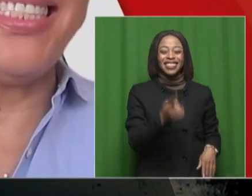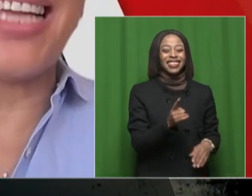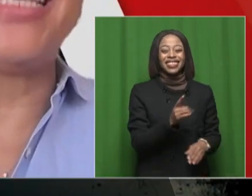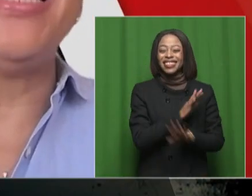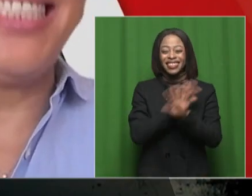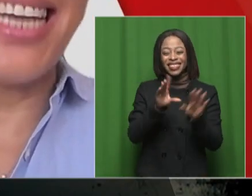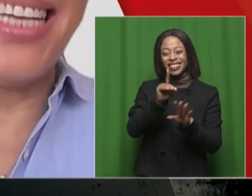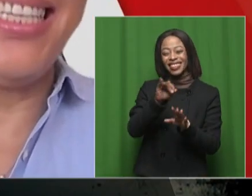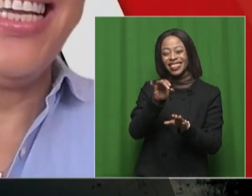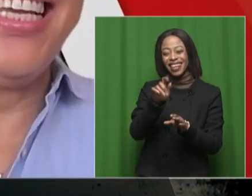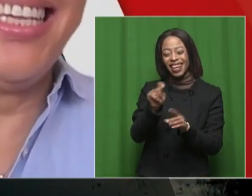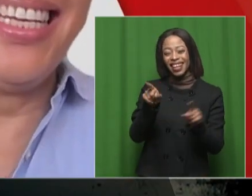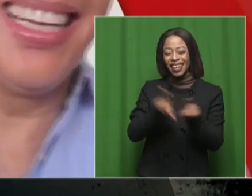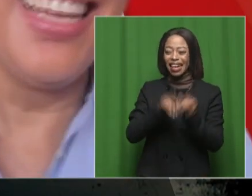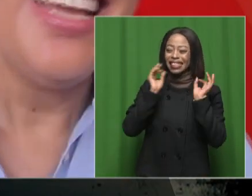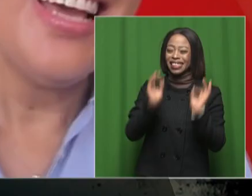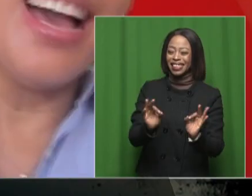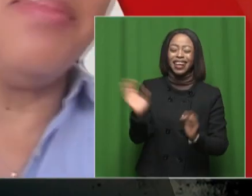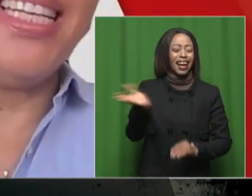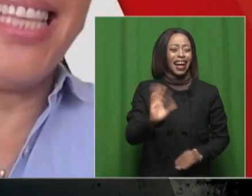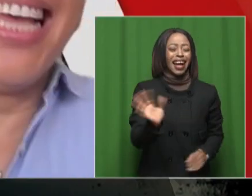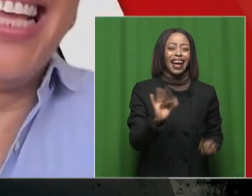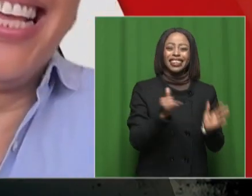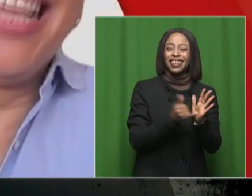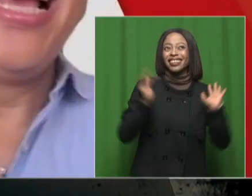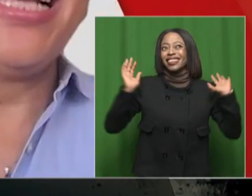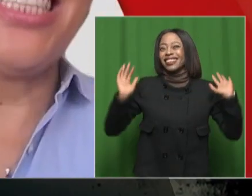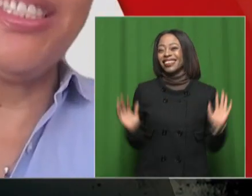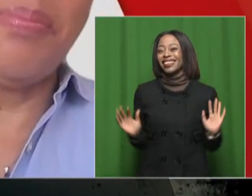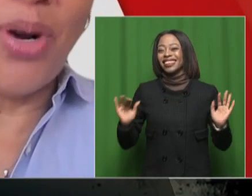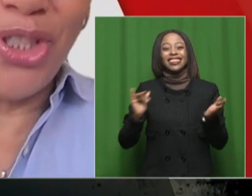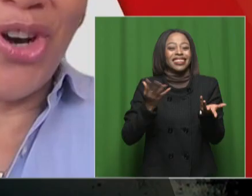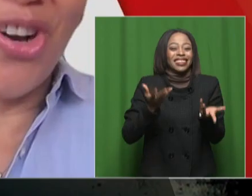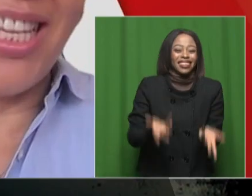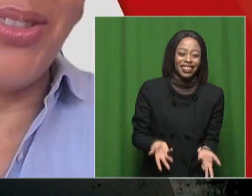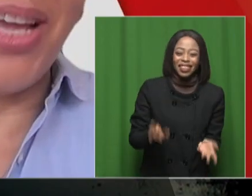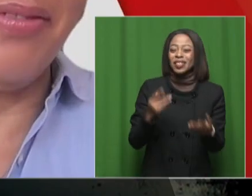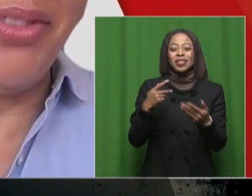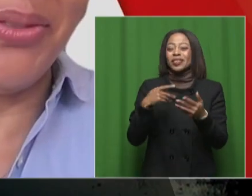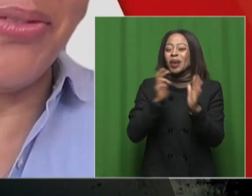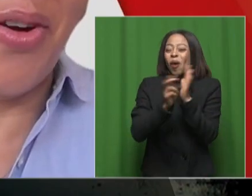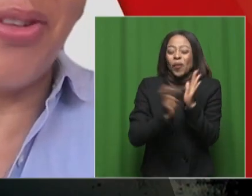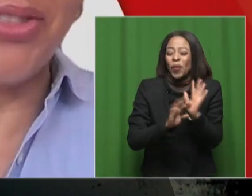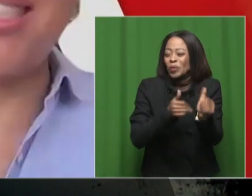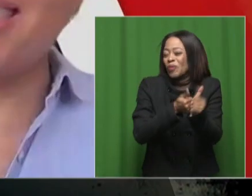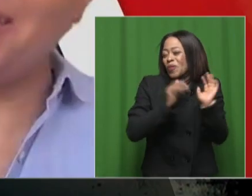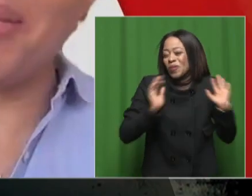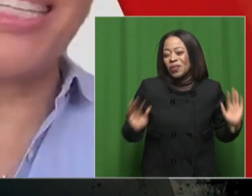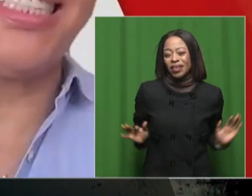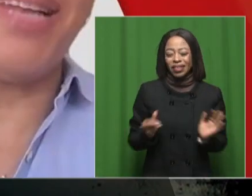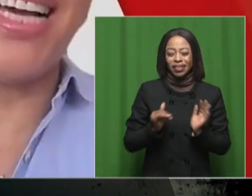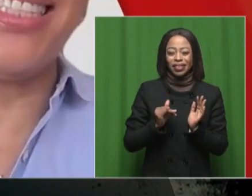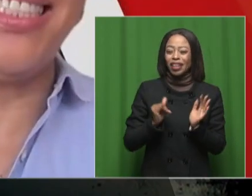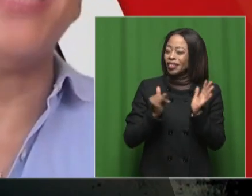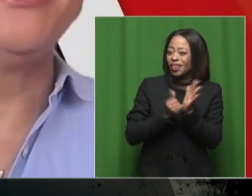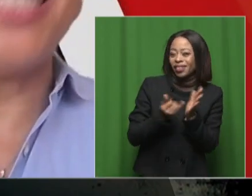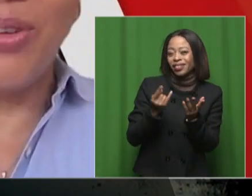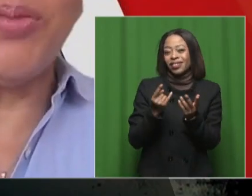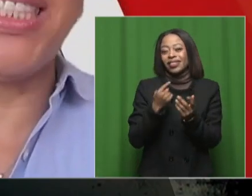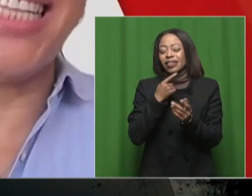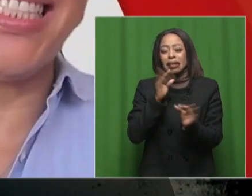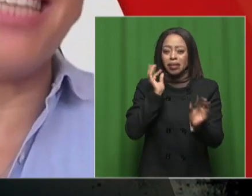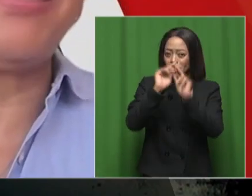diet like literally. I mean, a certain protocol that you have to follow. So I was just making similarities.